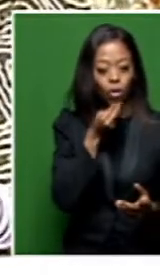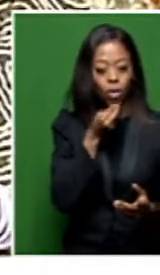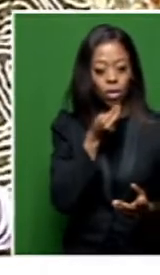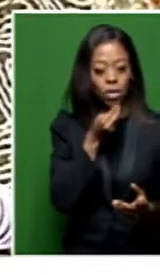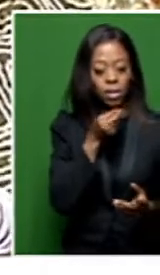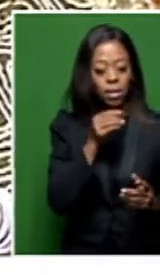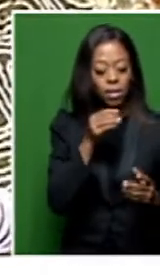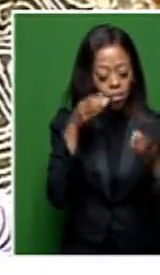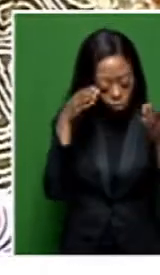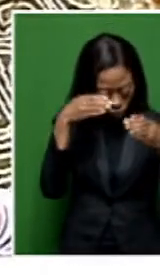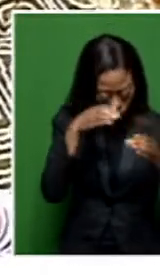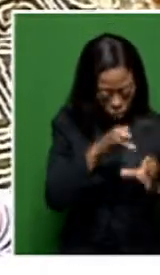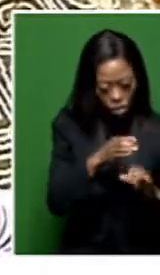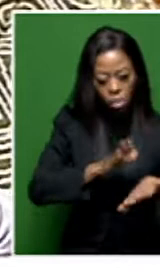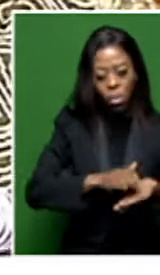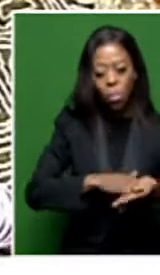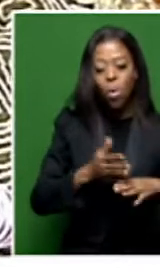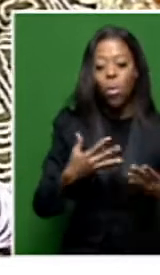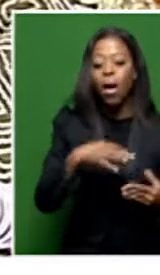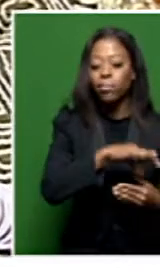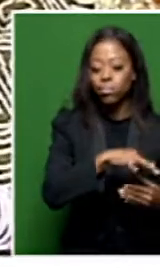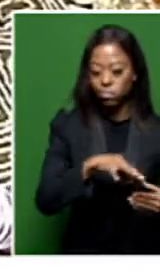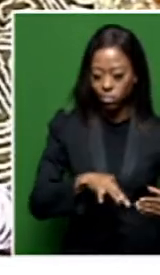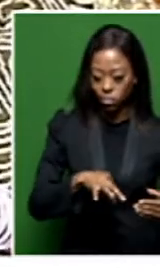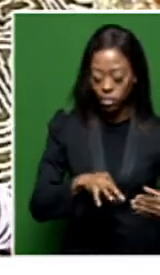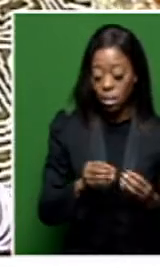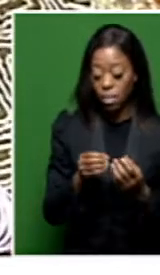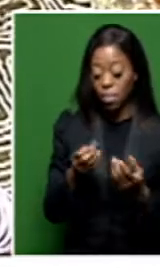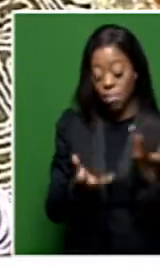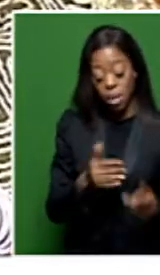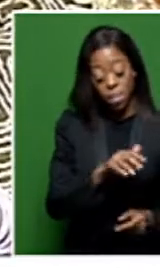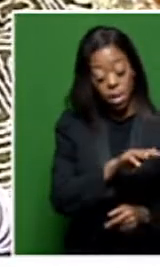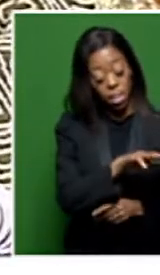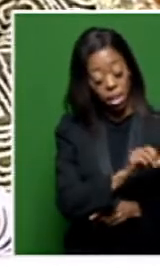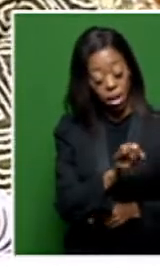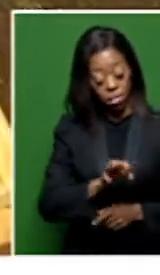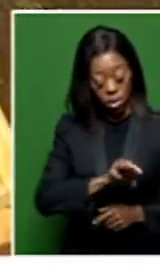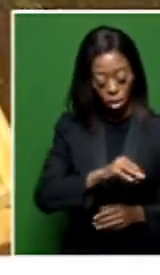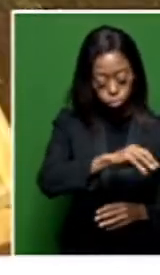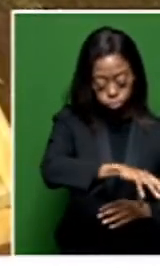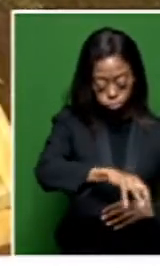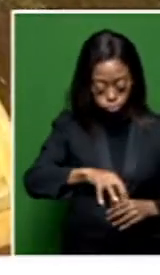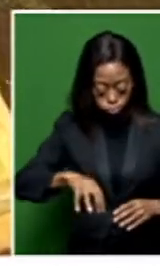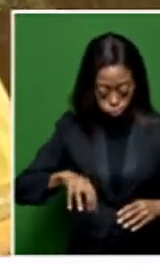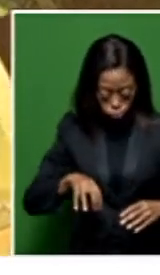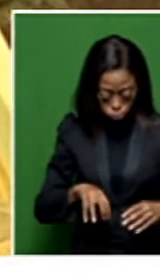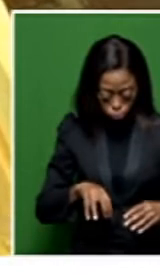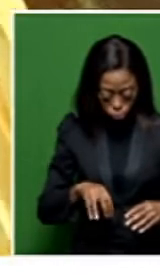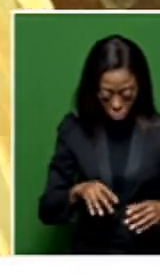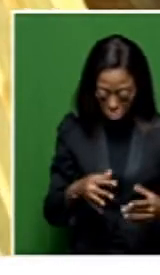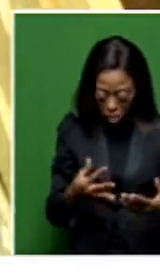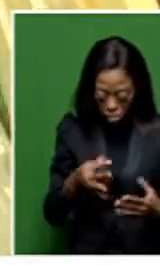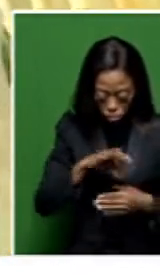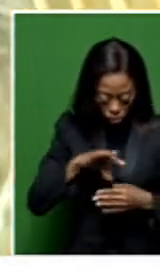predominantly plants. So if you're eating 90% or 80% of your plate is plants and then the rest is